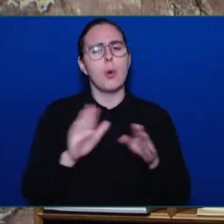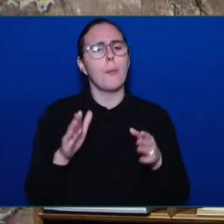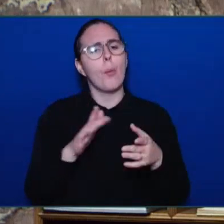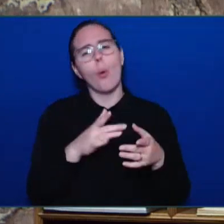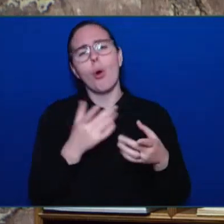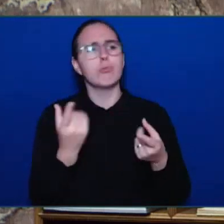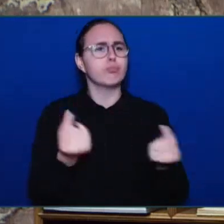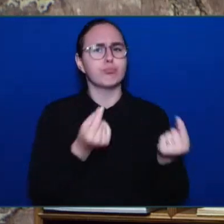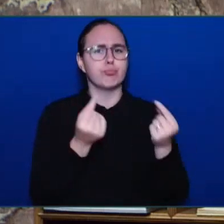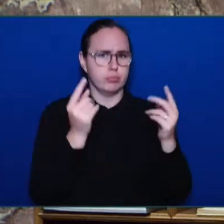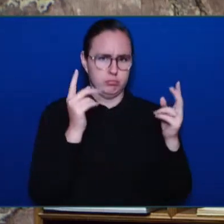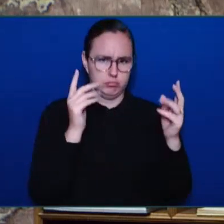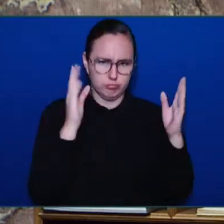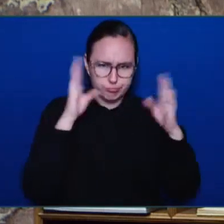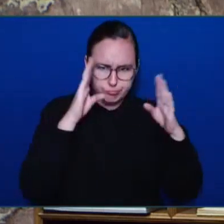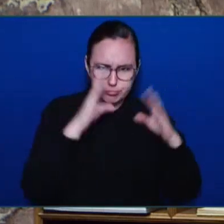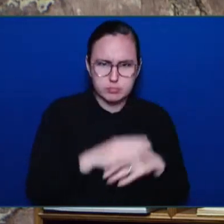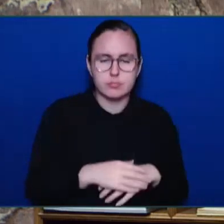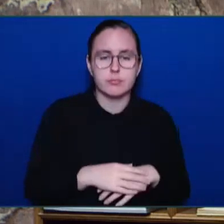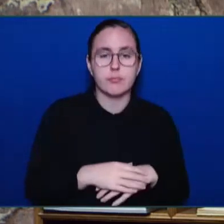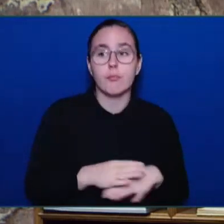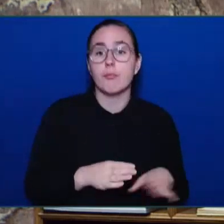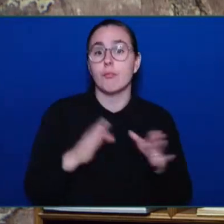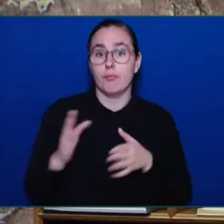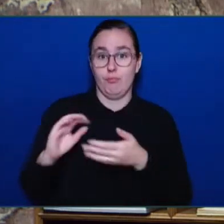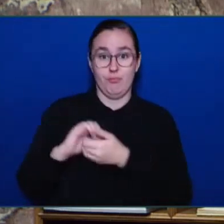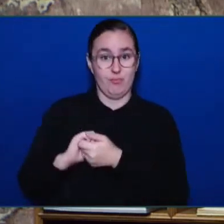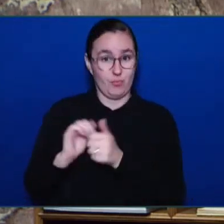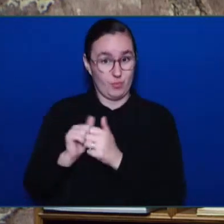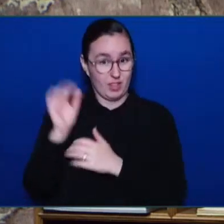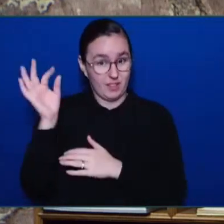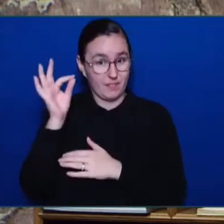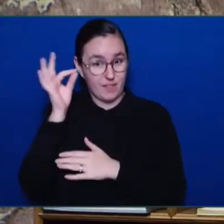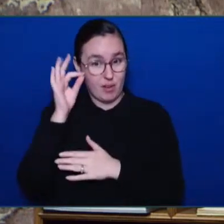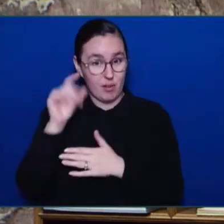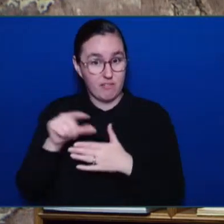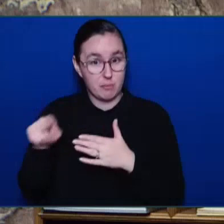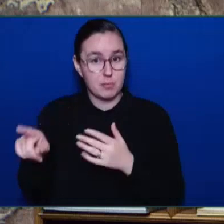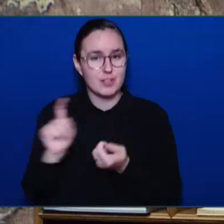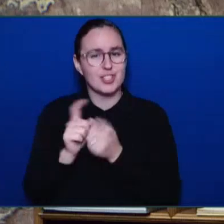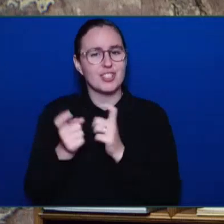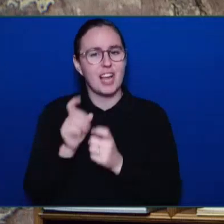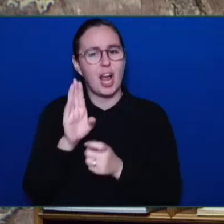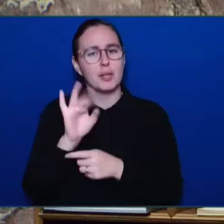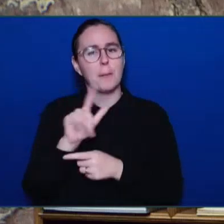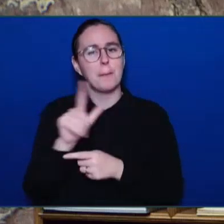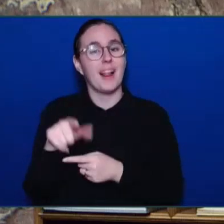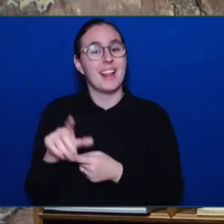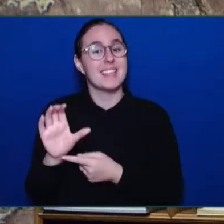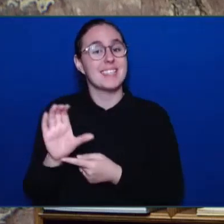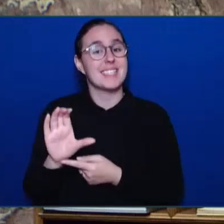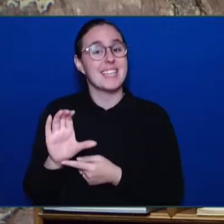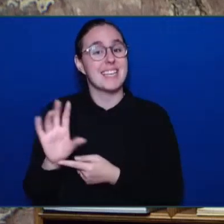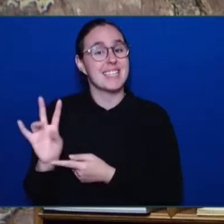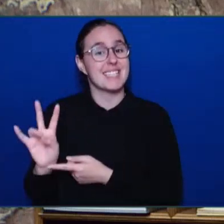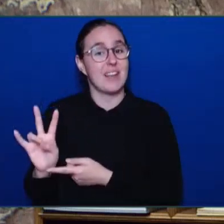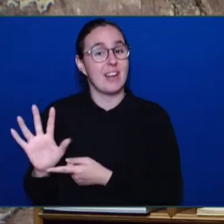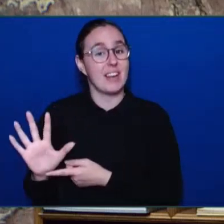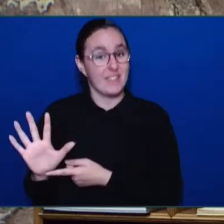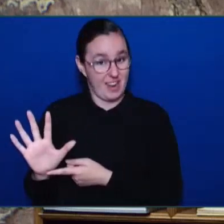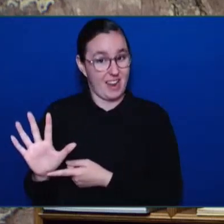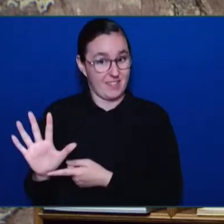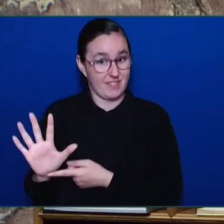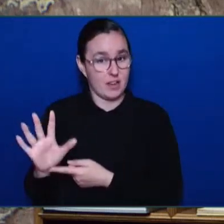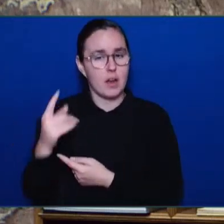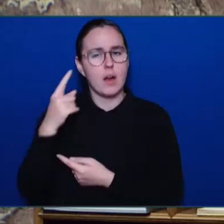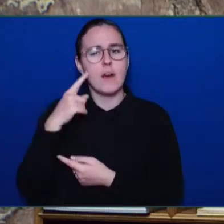Bill C-75 in terms of reverse onus, so that the unintended consequences from that piece of legislation are in